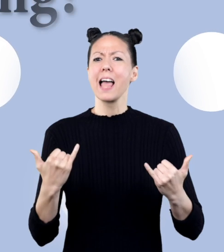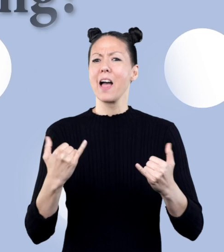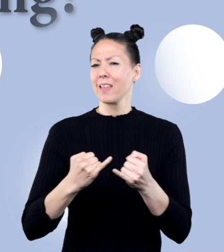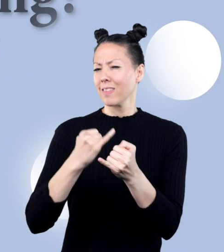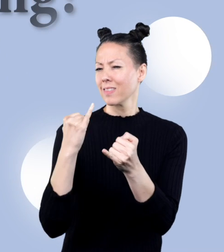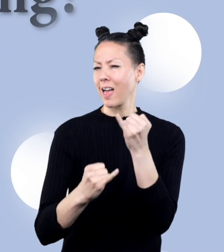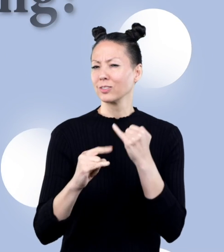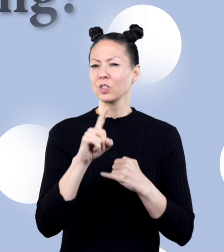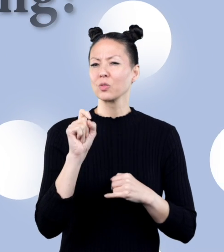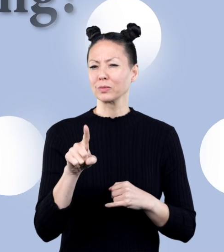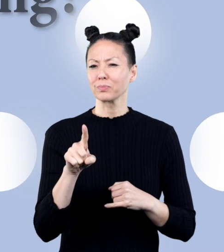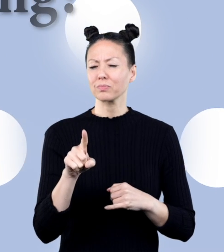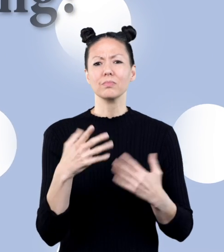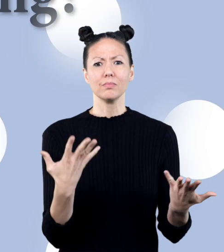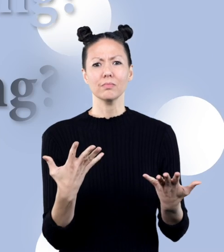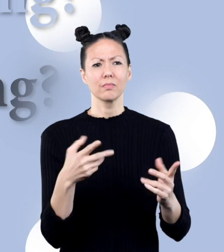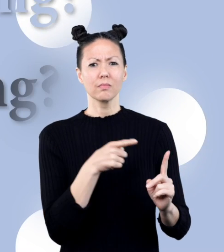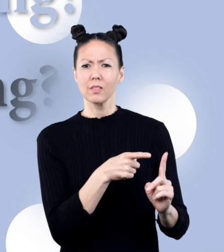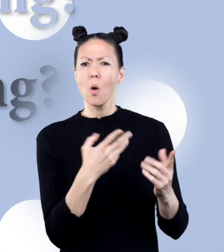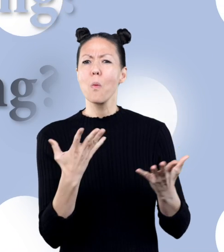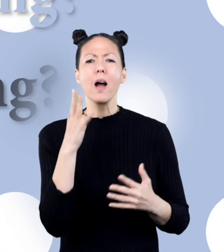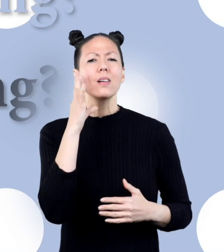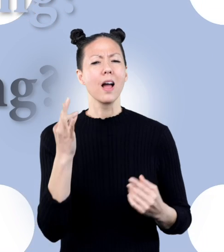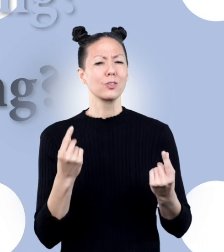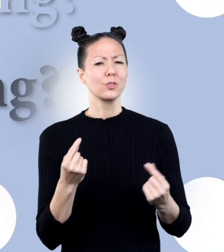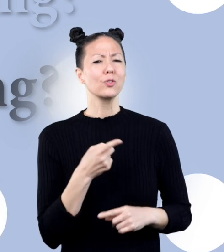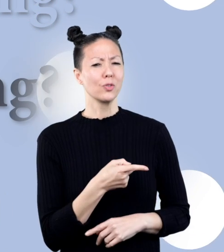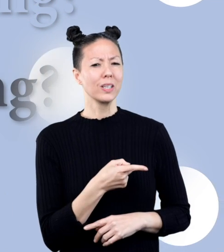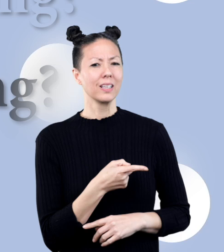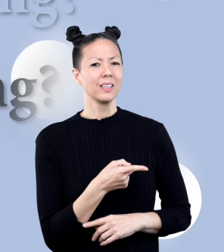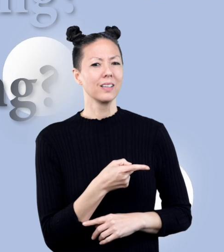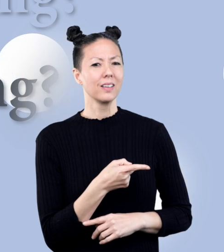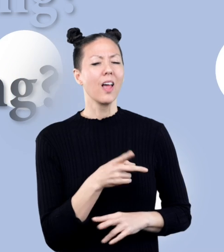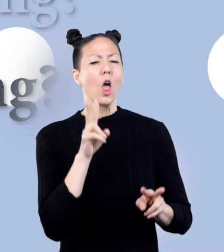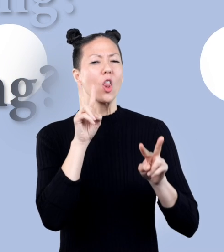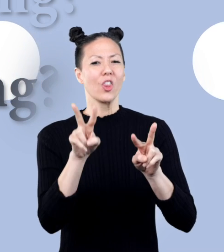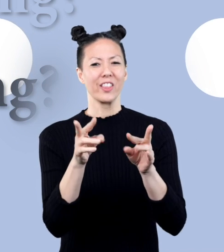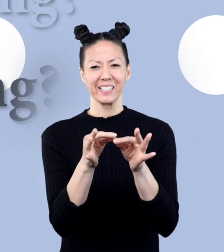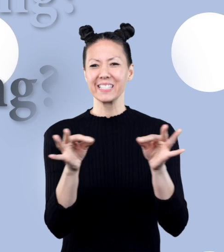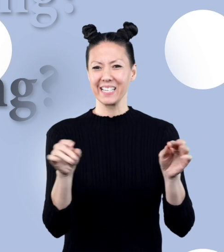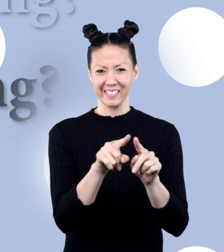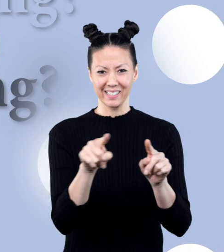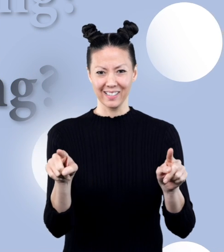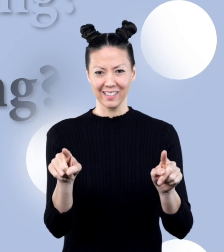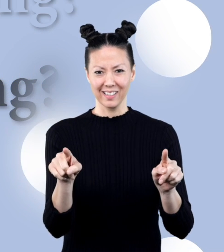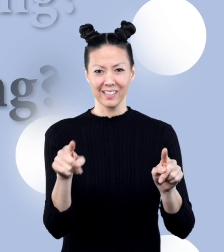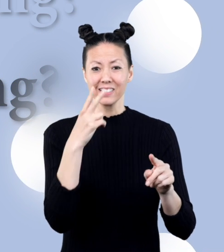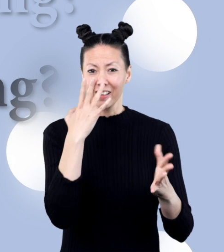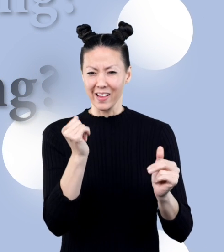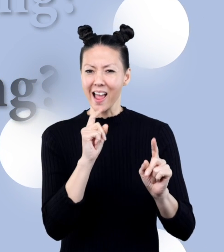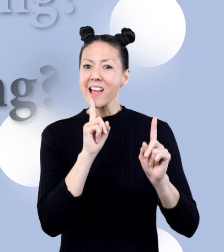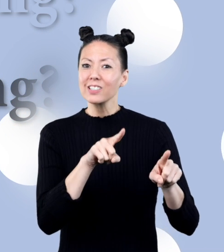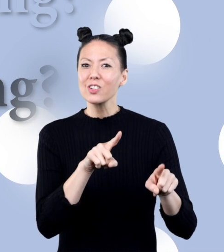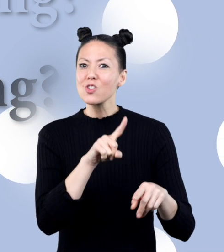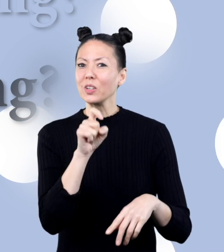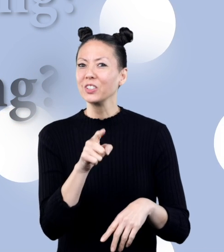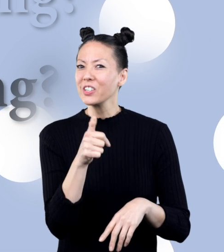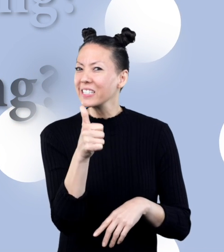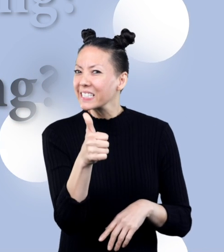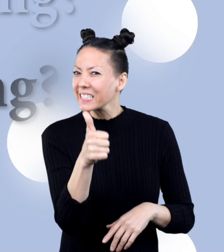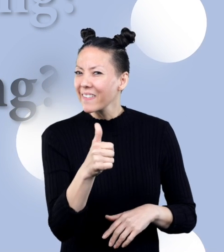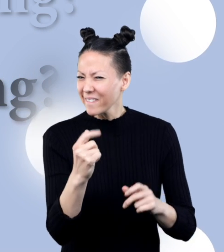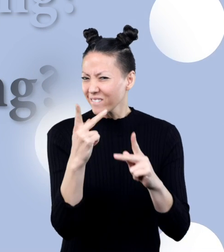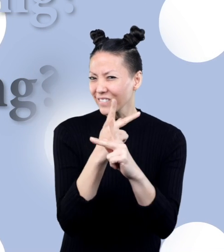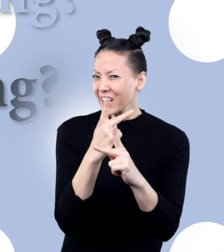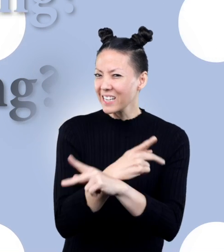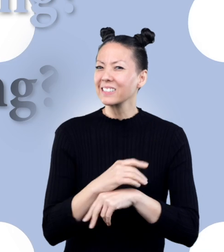Our last question asks, what is the cat doing? Look back at the sentence and see if you can answer that question on